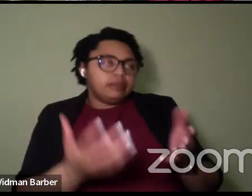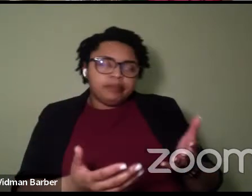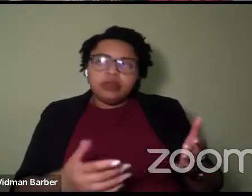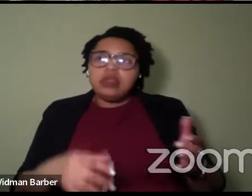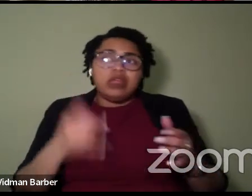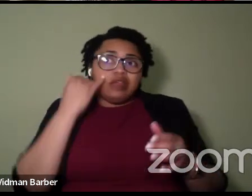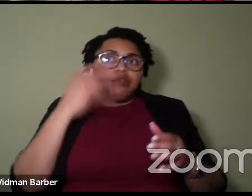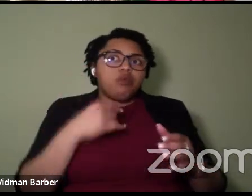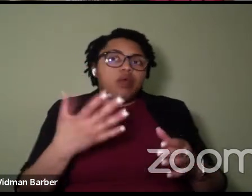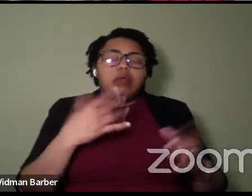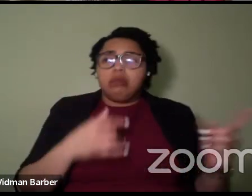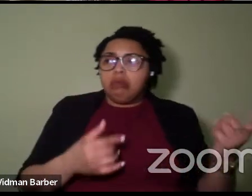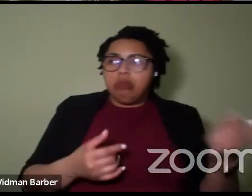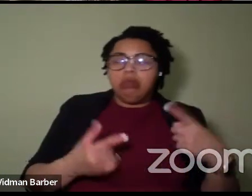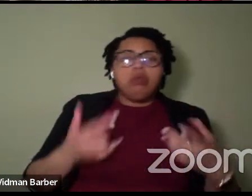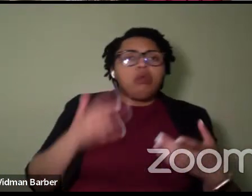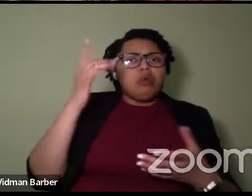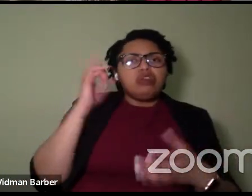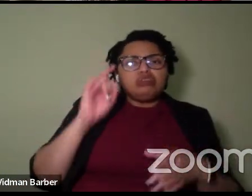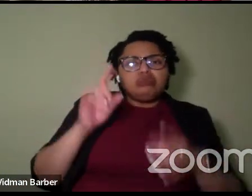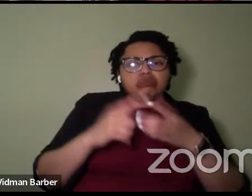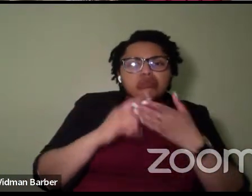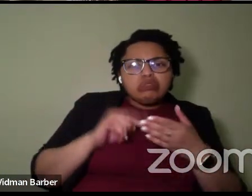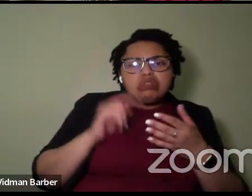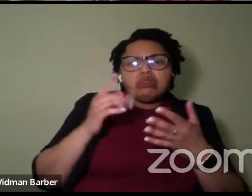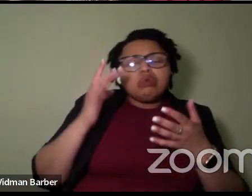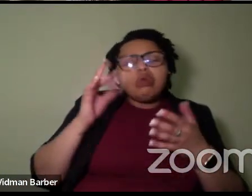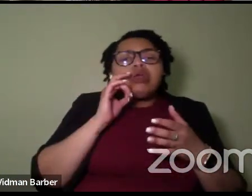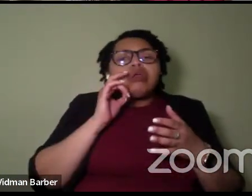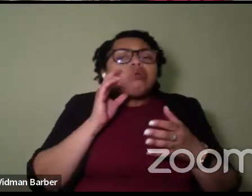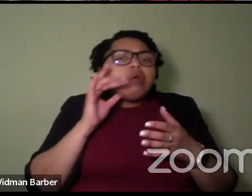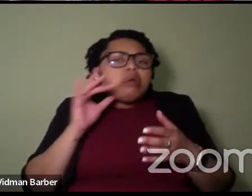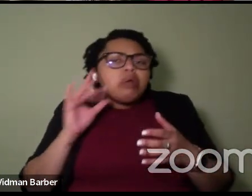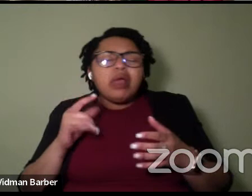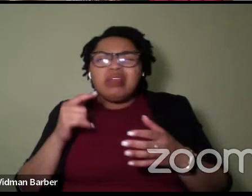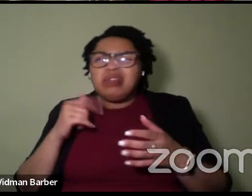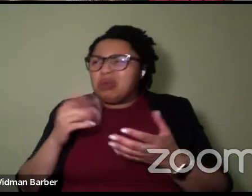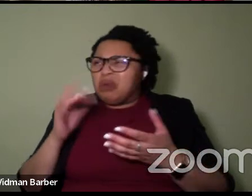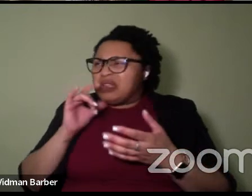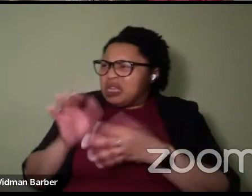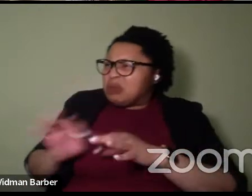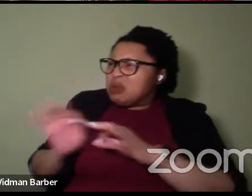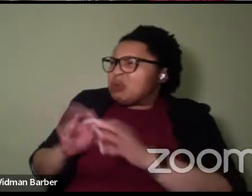about this? So why should we be talking about this? Why is this important?